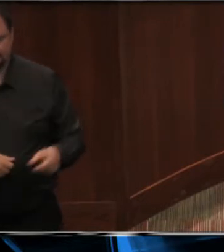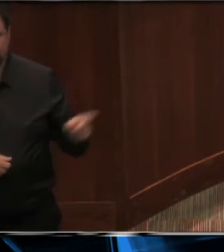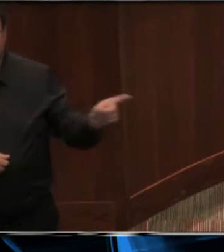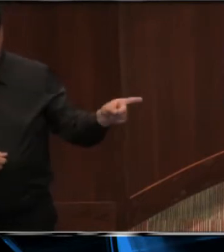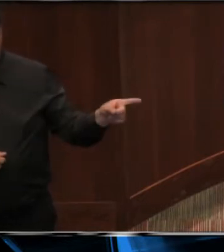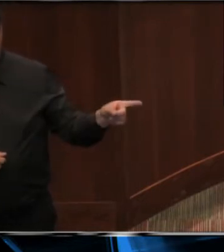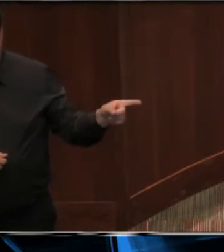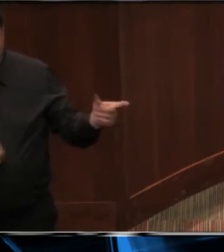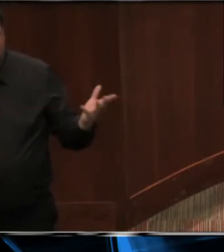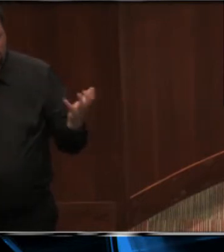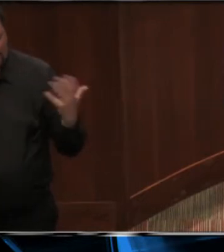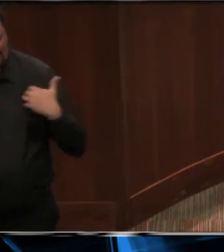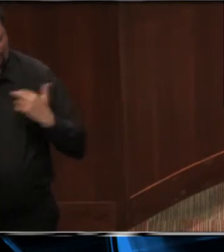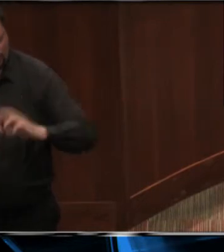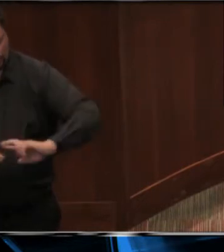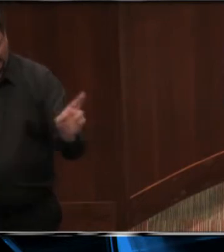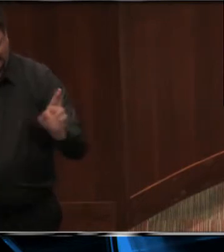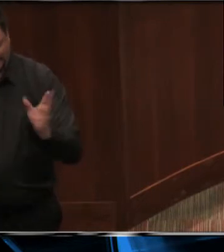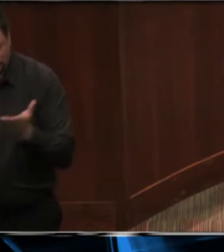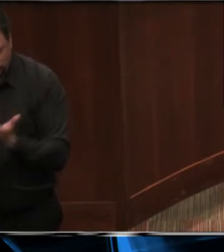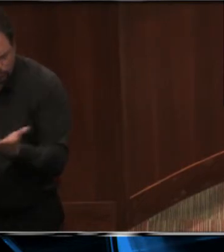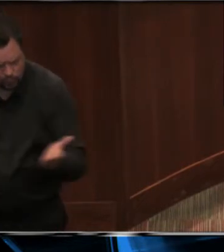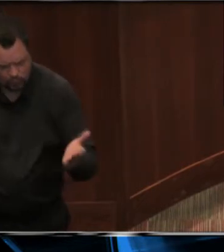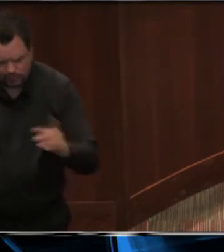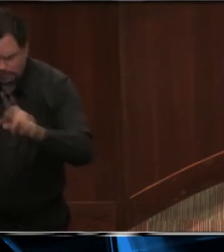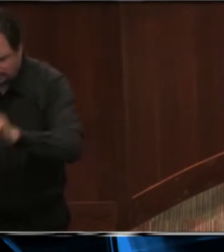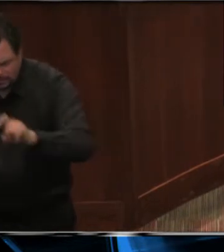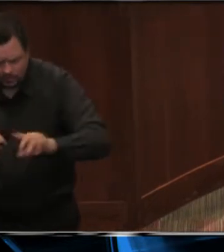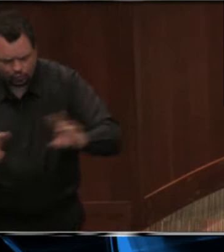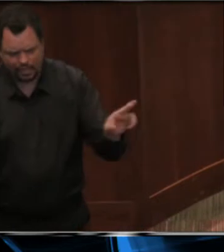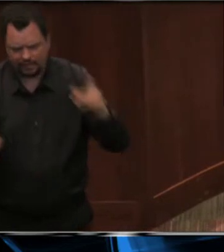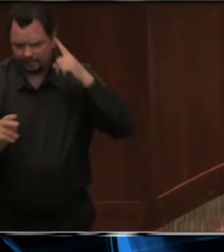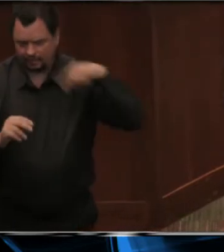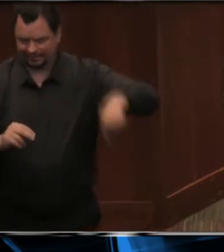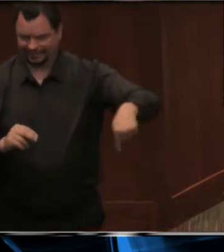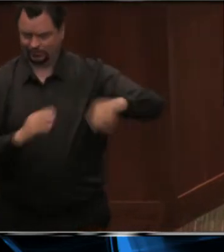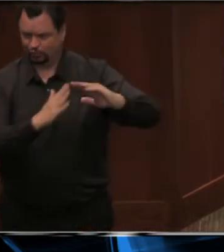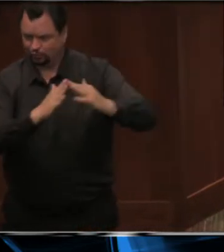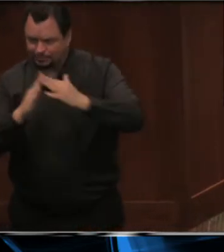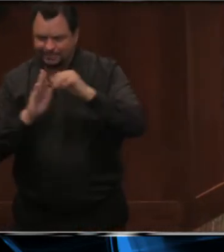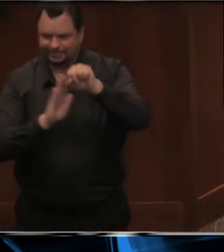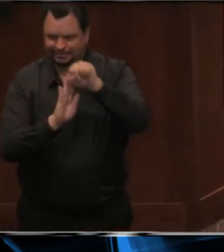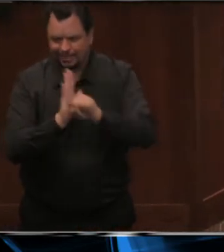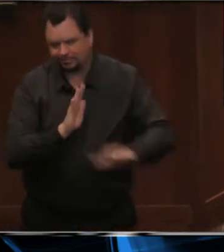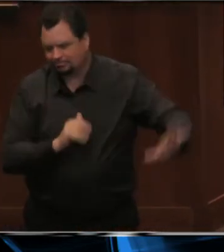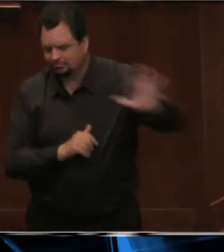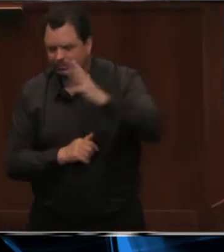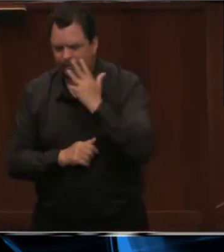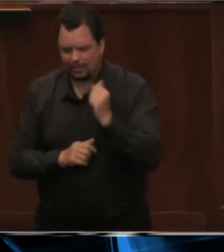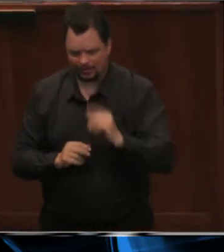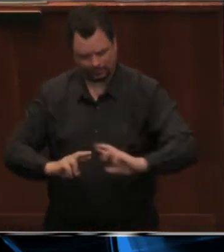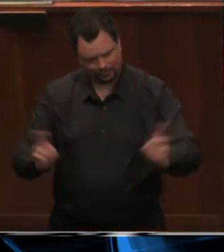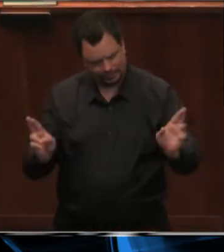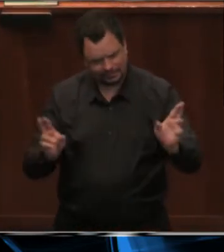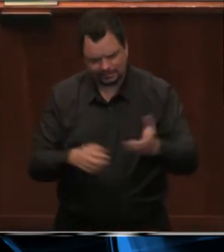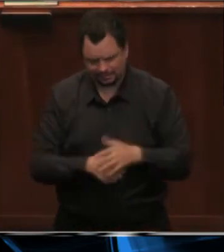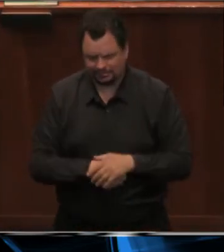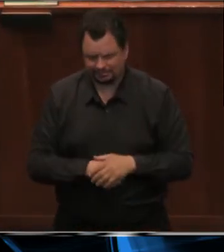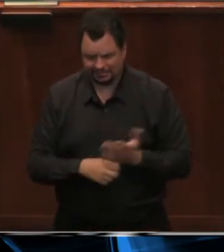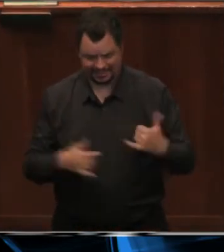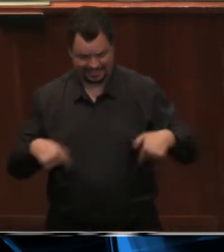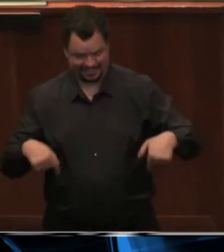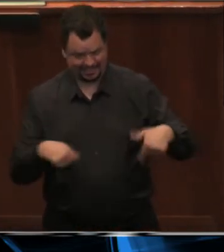for our community and our state. When we have labs that we're using on a regional level, those labs